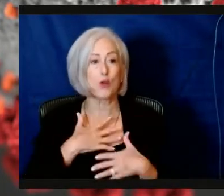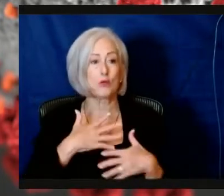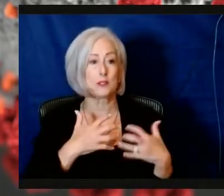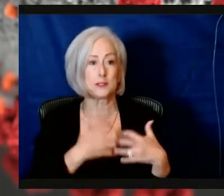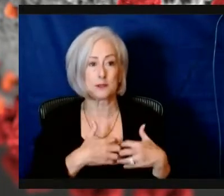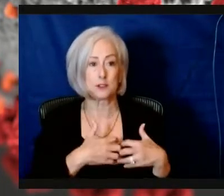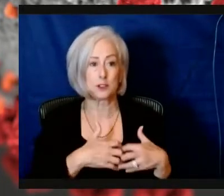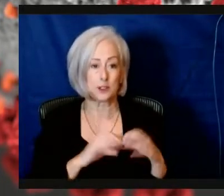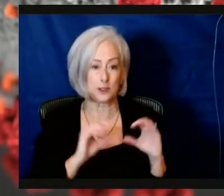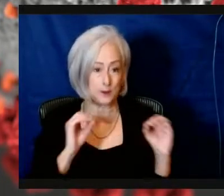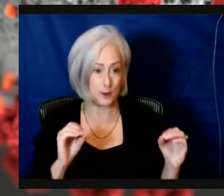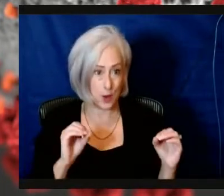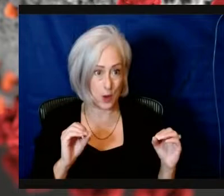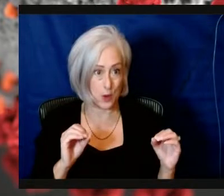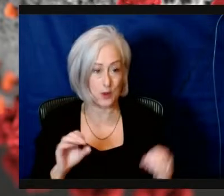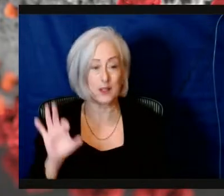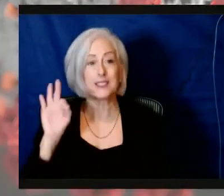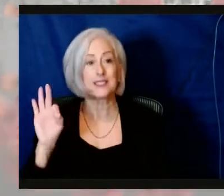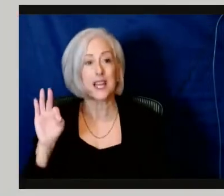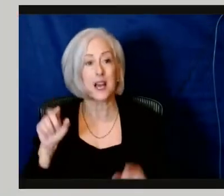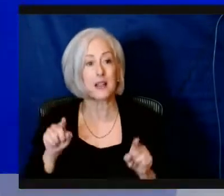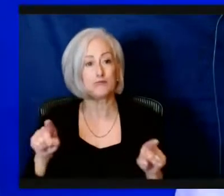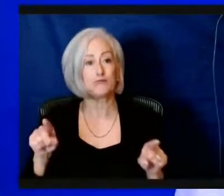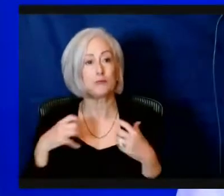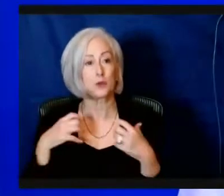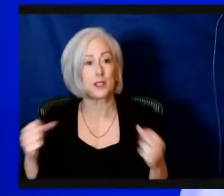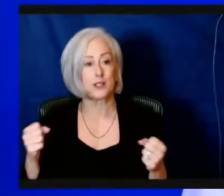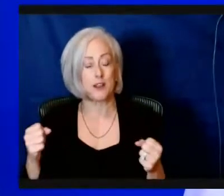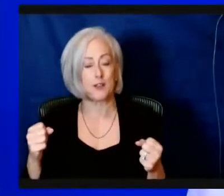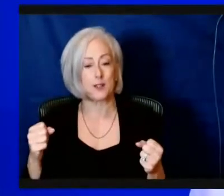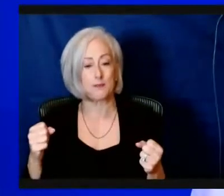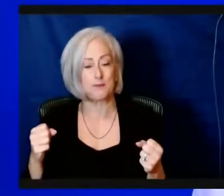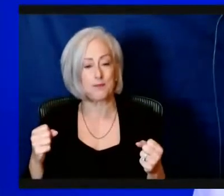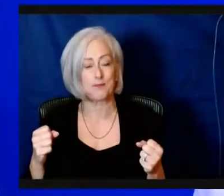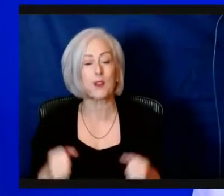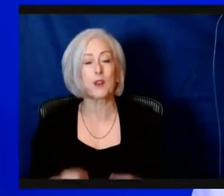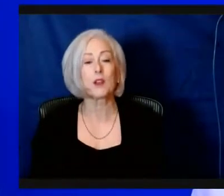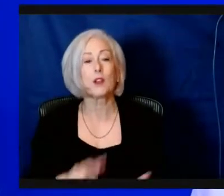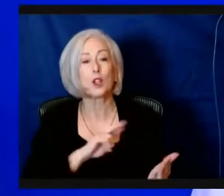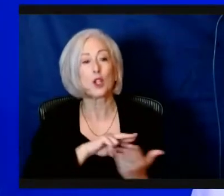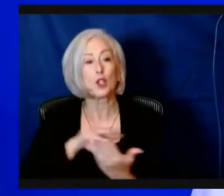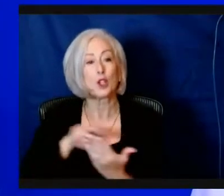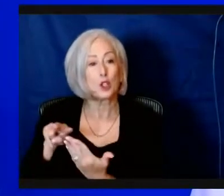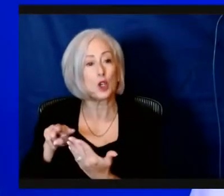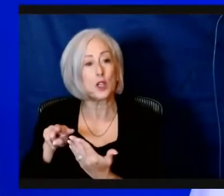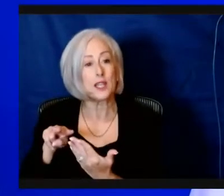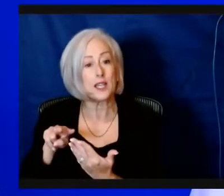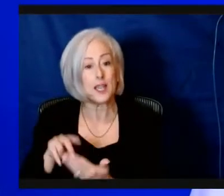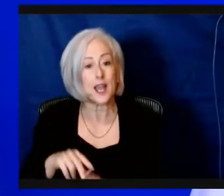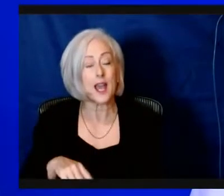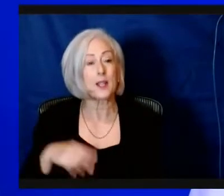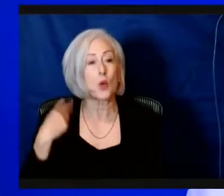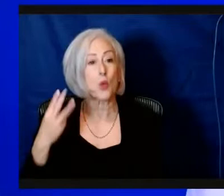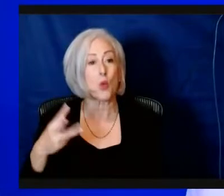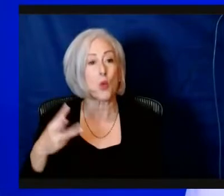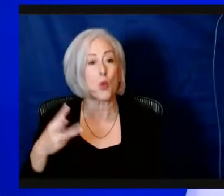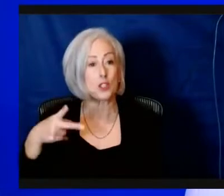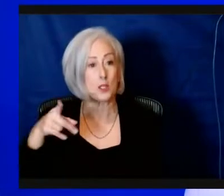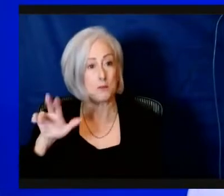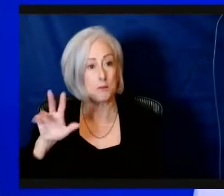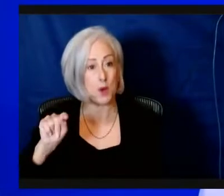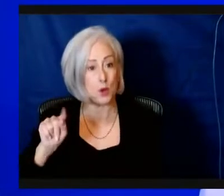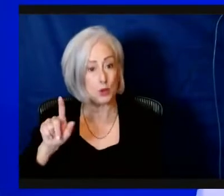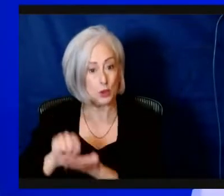talking about, looking at the Washington Post cases and hospitalizations that they're able to present, looks